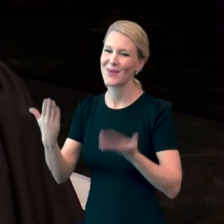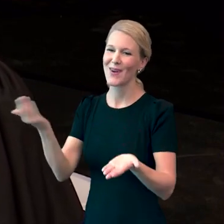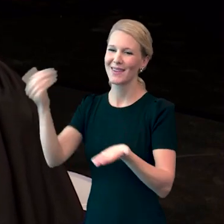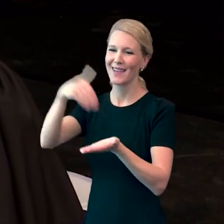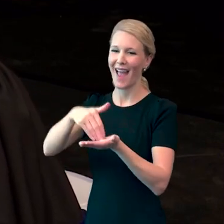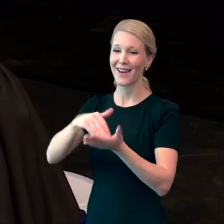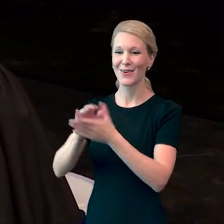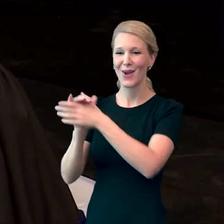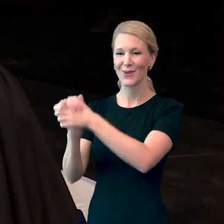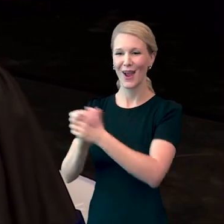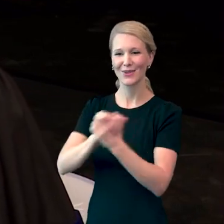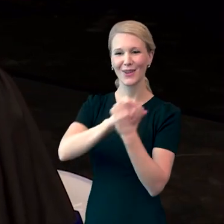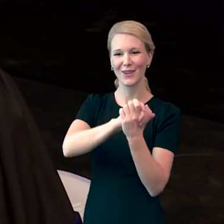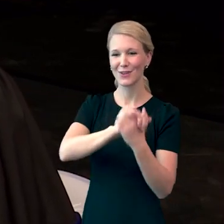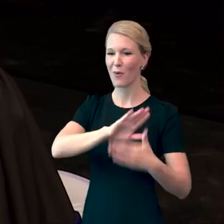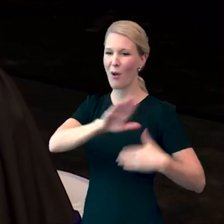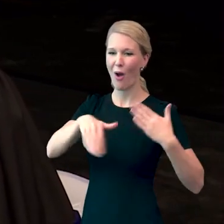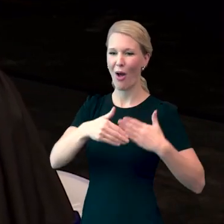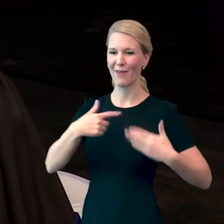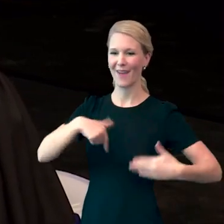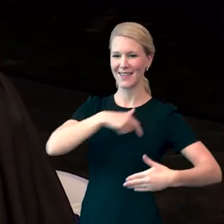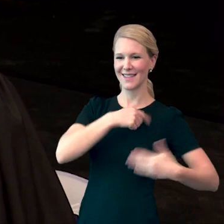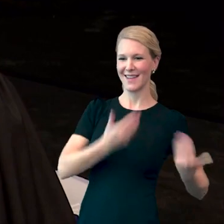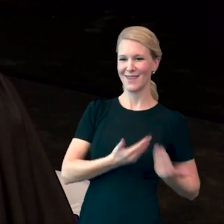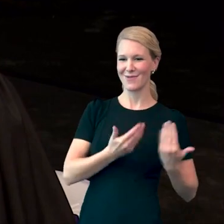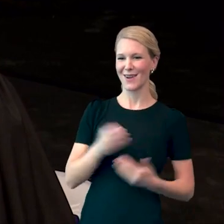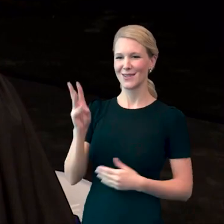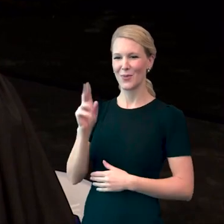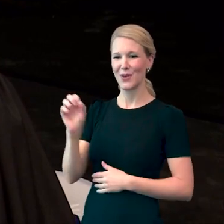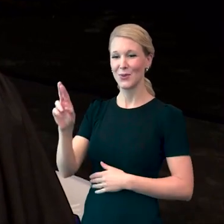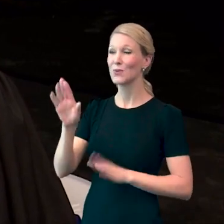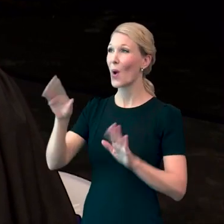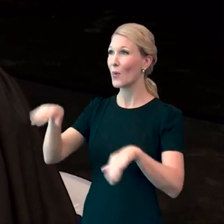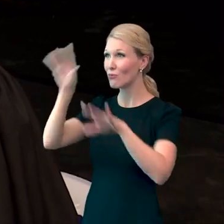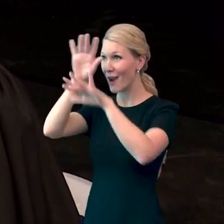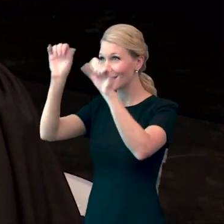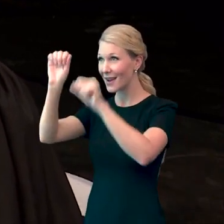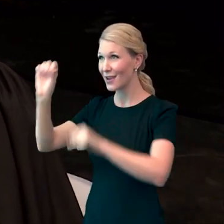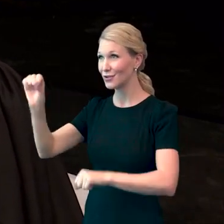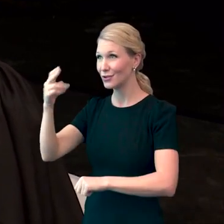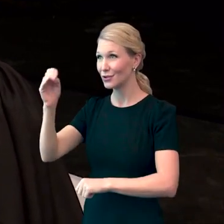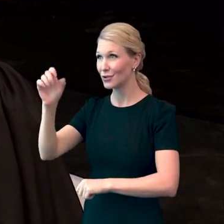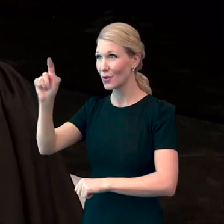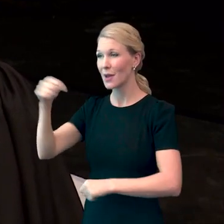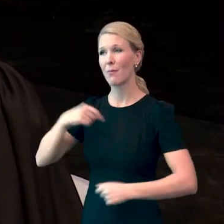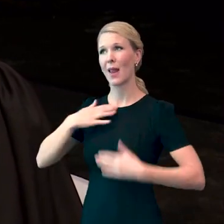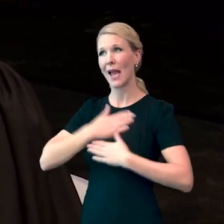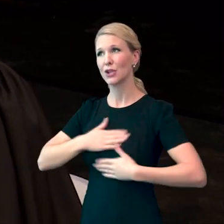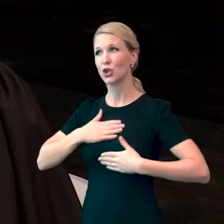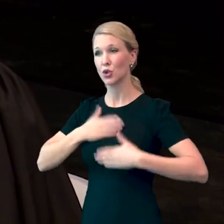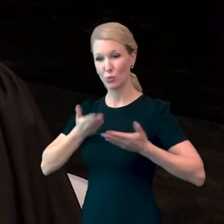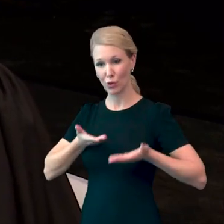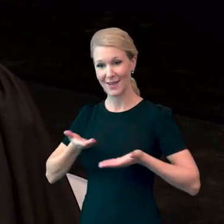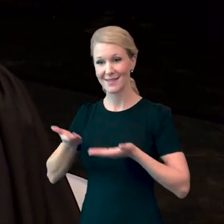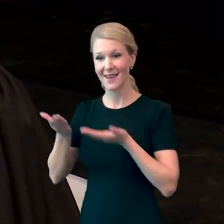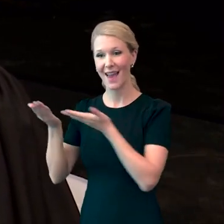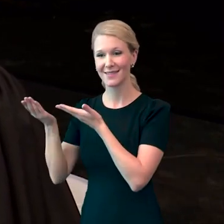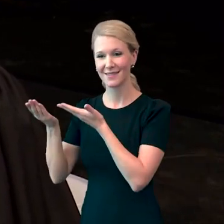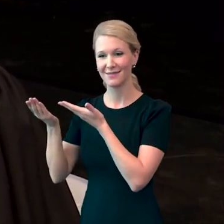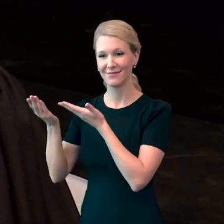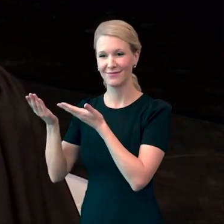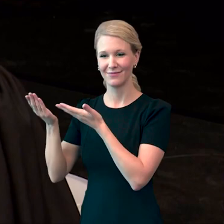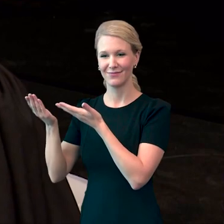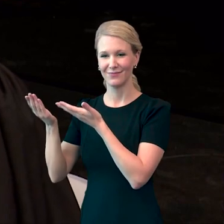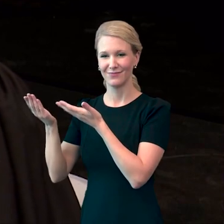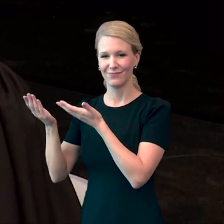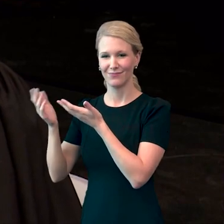and congratulations from all of us at WSU College of Nursing. President Schultz, I take pleasure in presenting to you